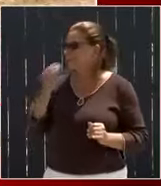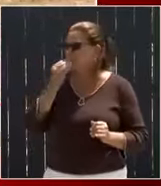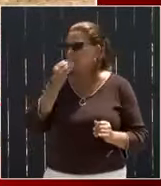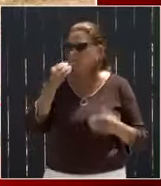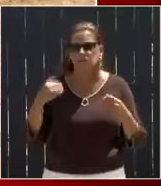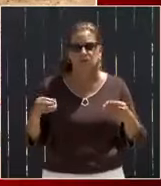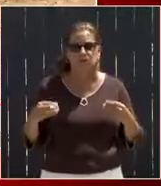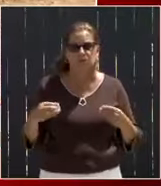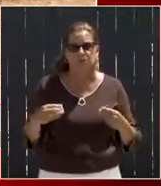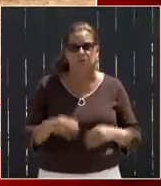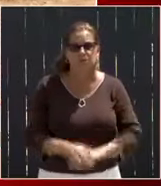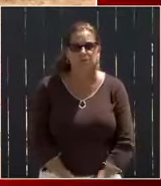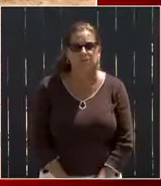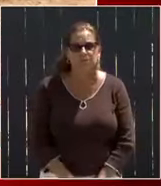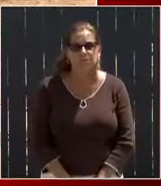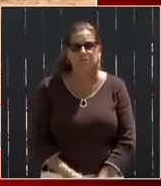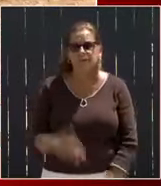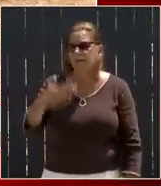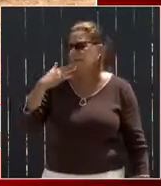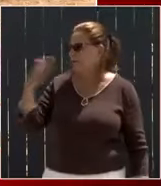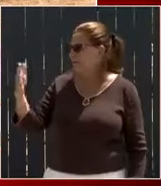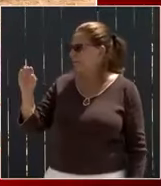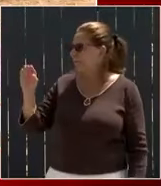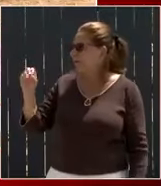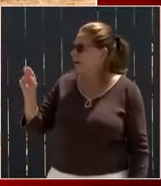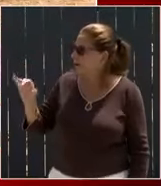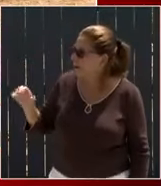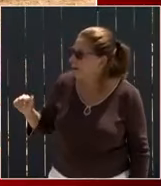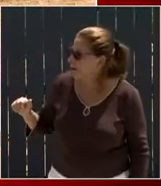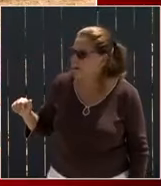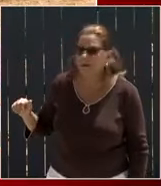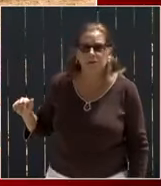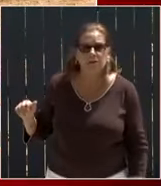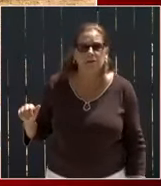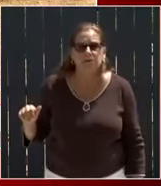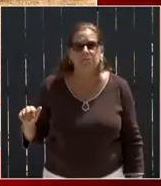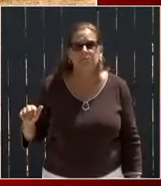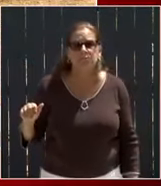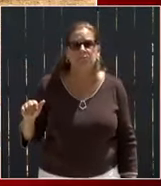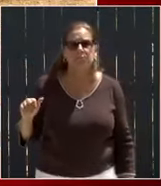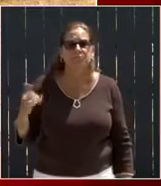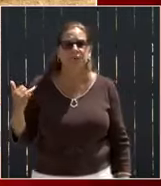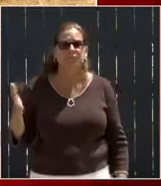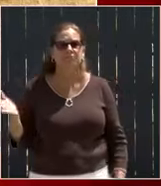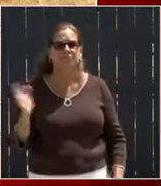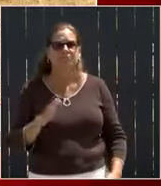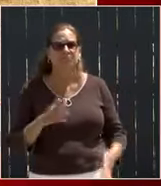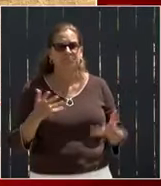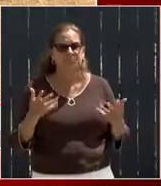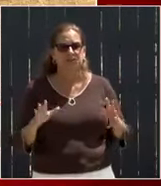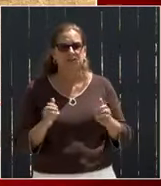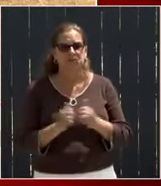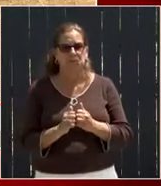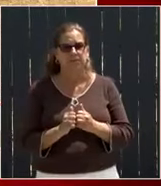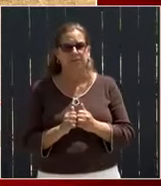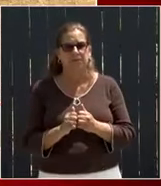Thank you, Monica, and thank you to all the lenders. We've reached the tricky logistical portion of the program, where we're going to call